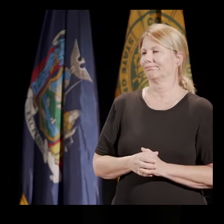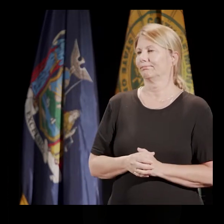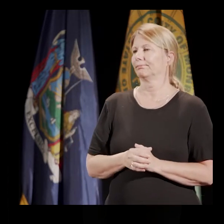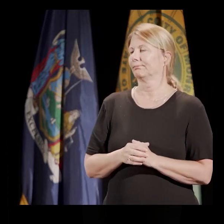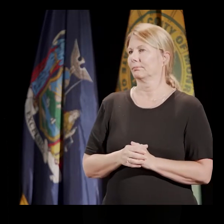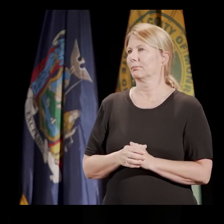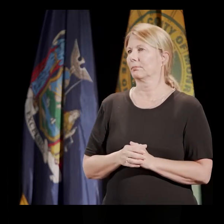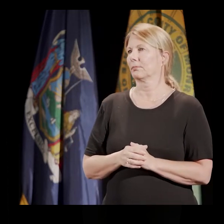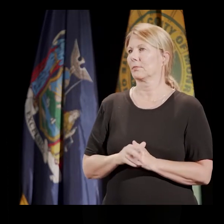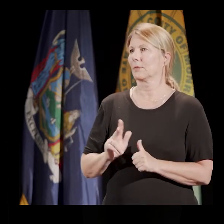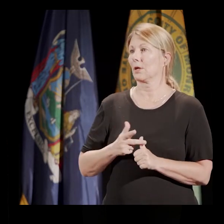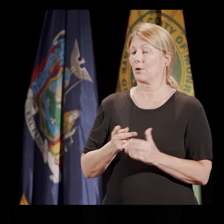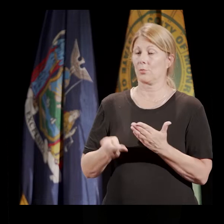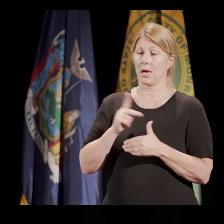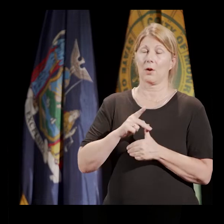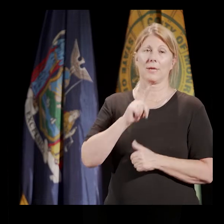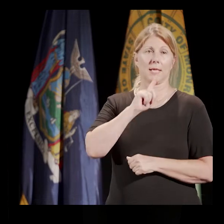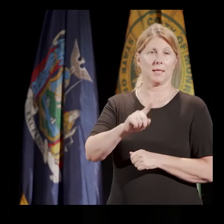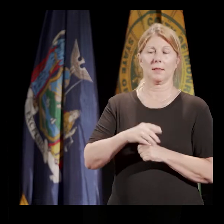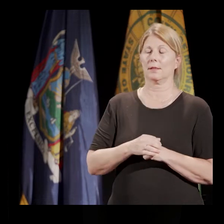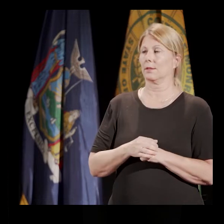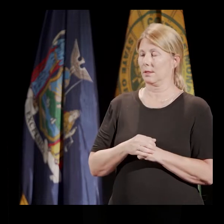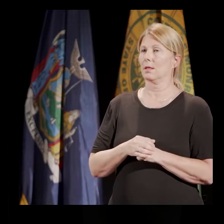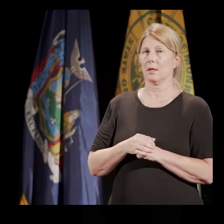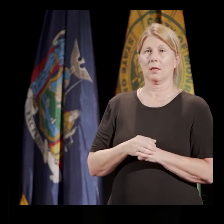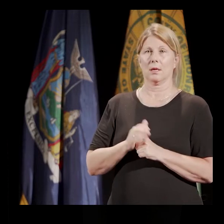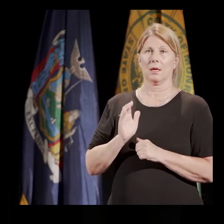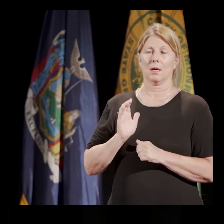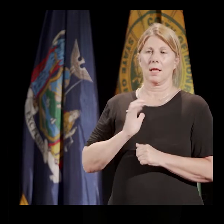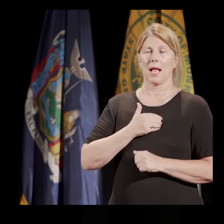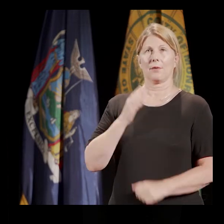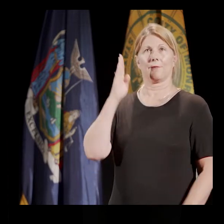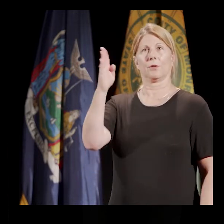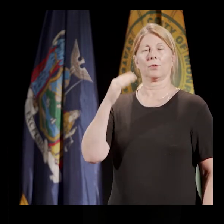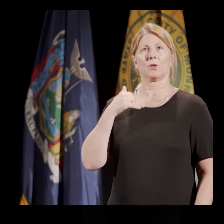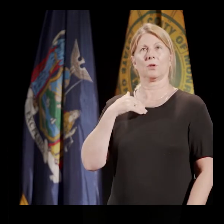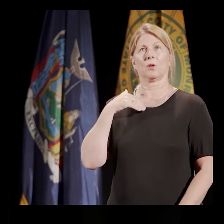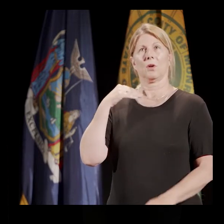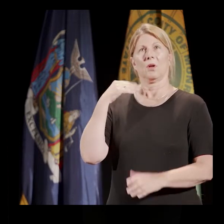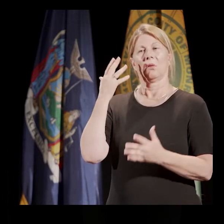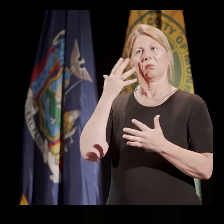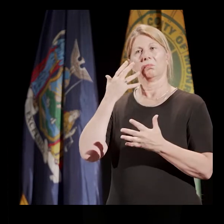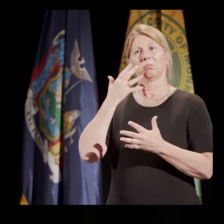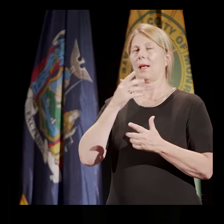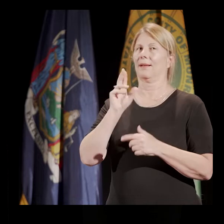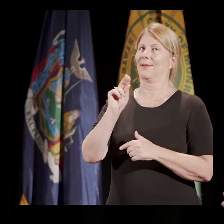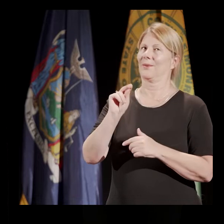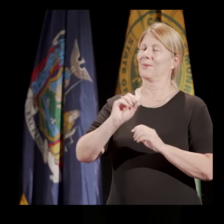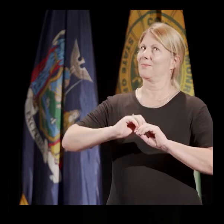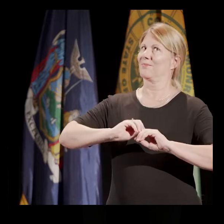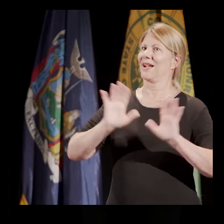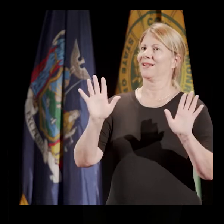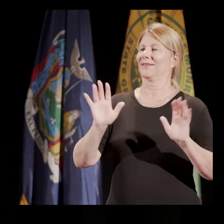Our fifth priority is building toward a prosperous future. Infrastructure investment. Rochester's roads, bridges, and buildings